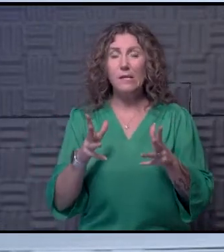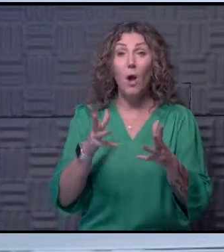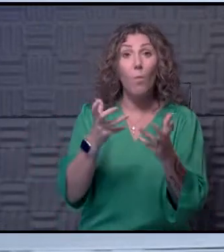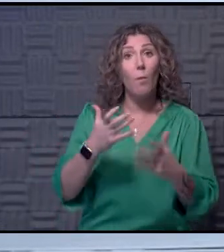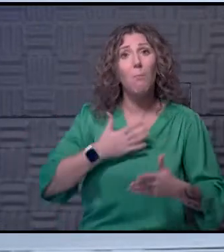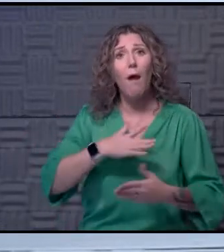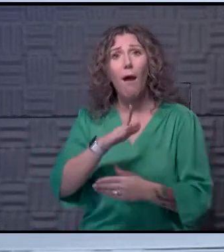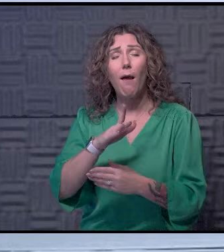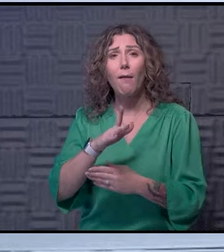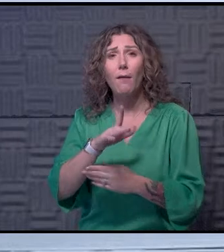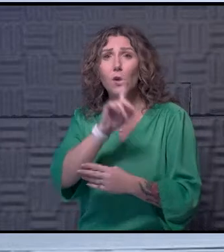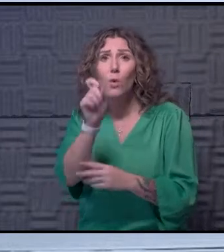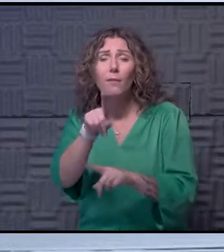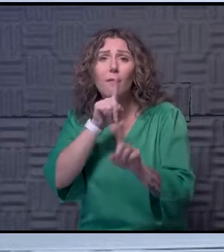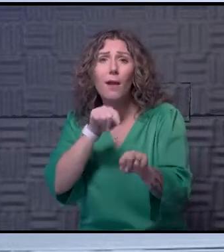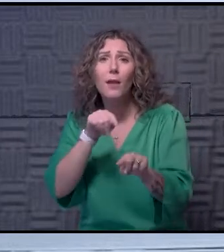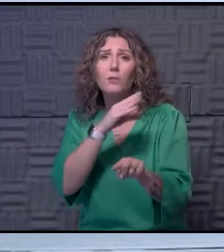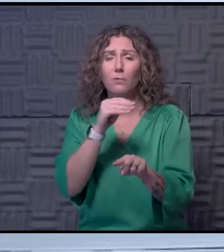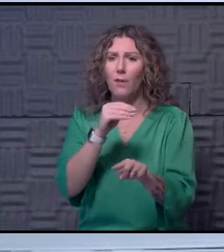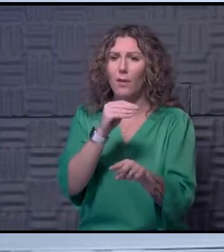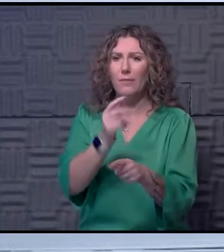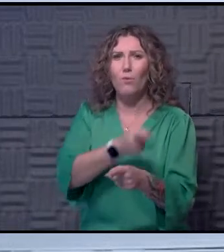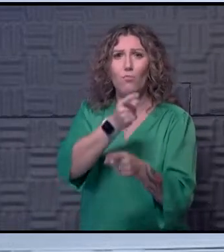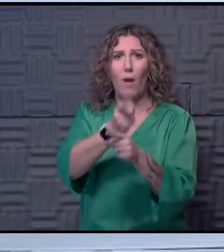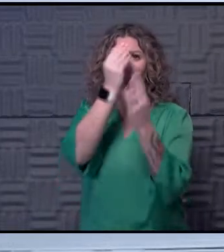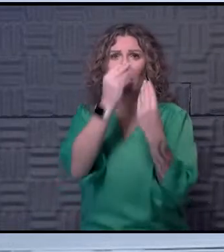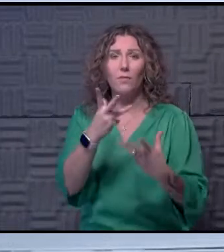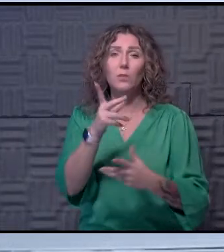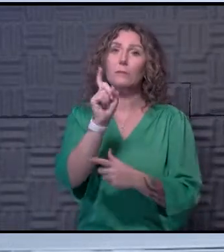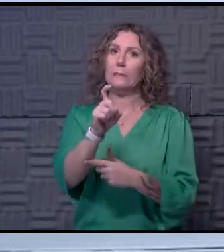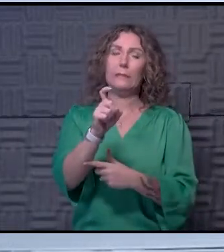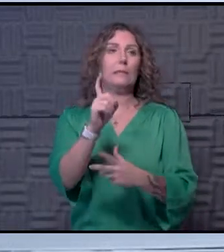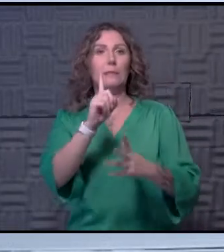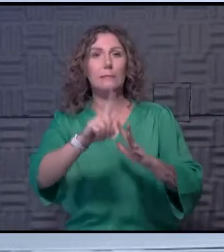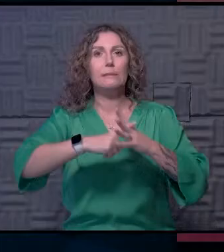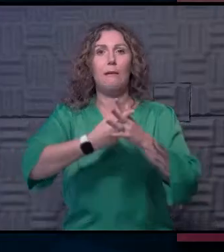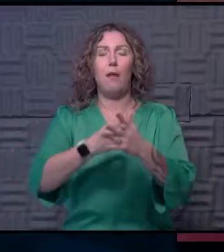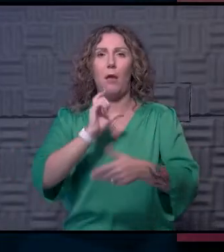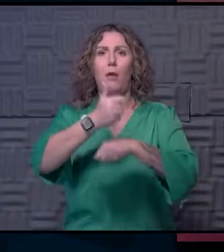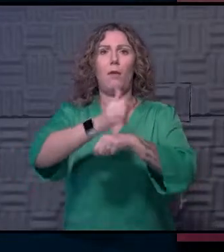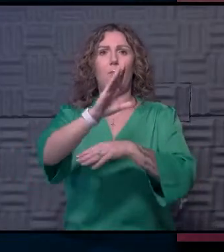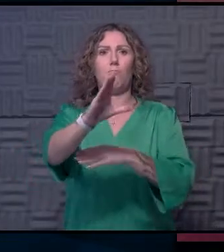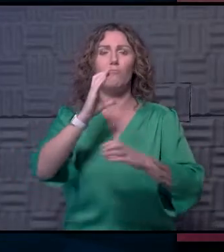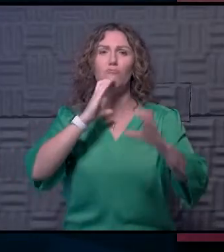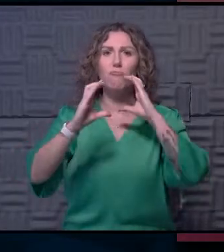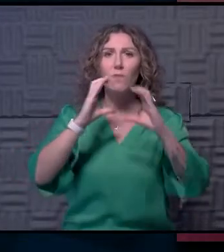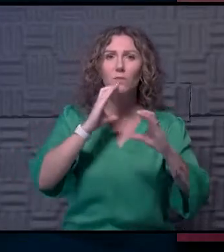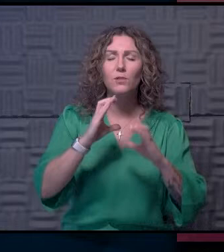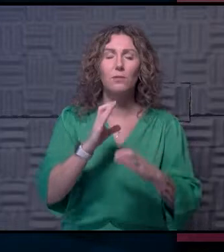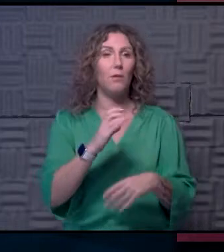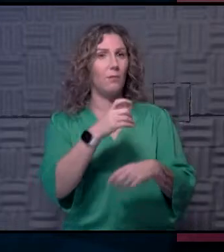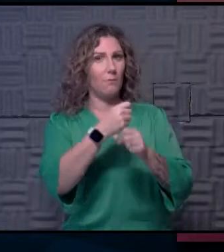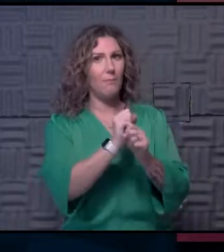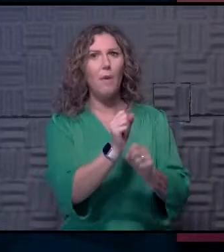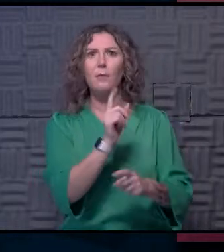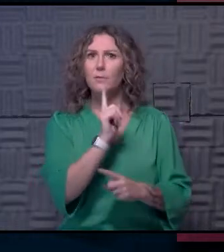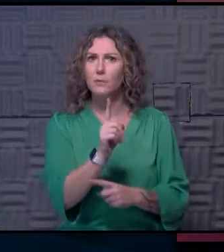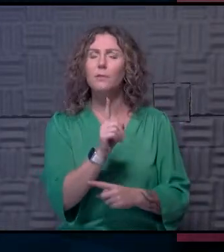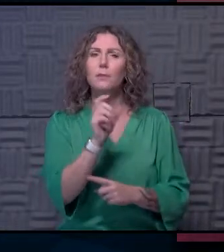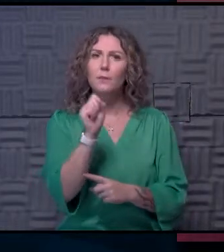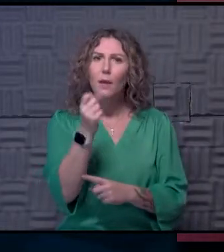right information. And I think that's how we should be designing our conversations and our campaigns. Yeah, that makes total sense, because I think that you're right,